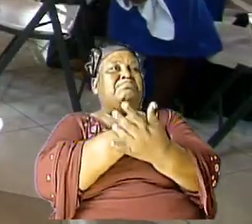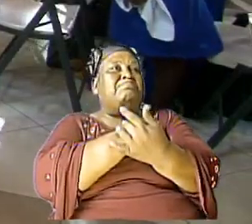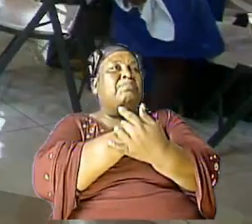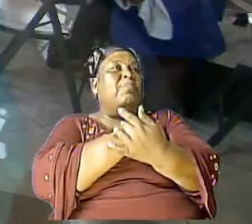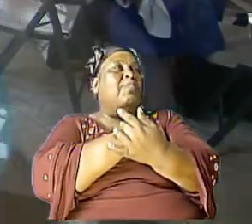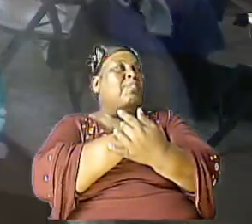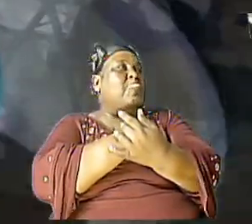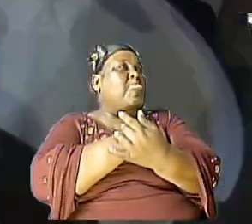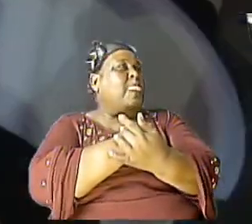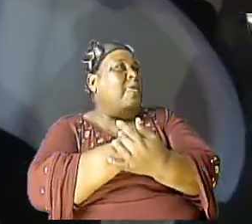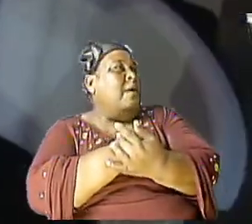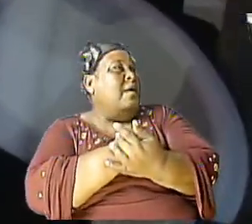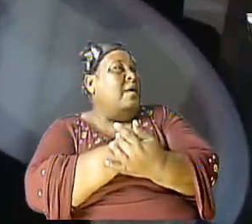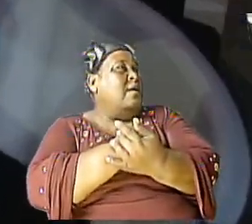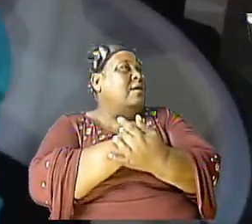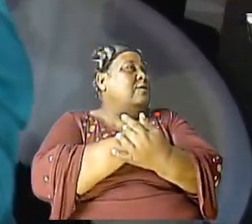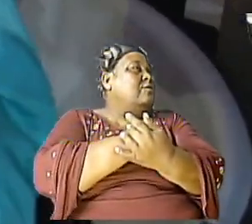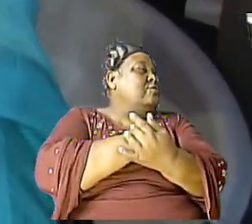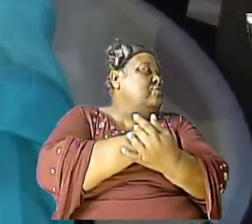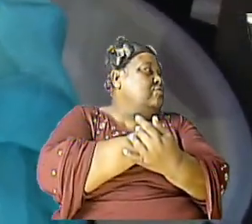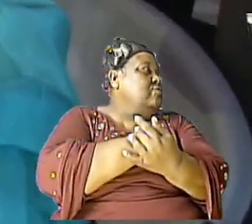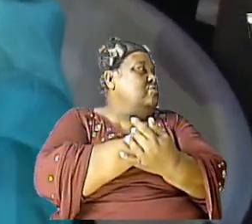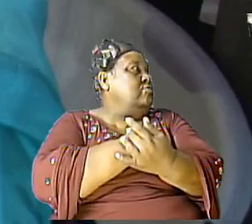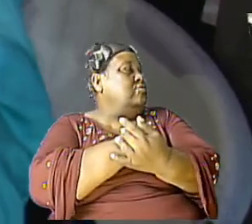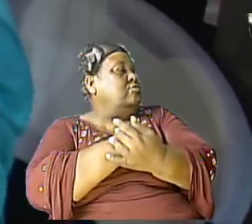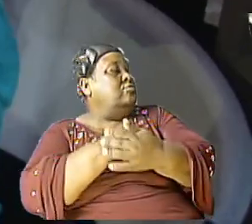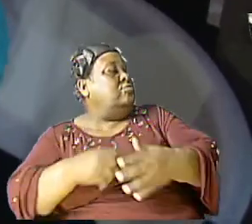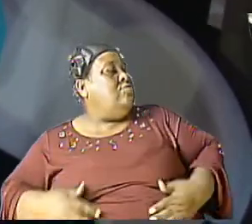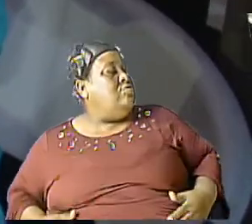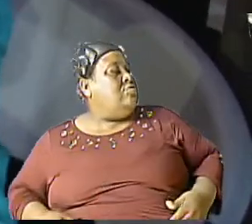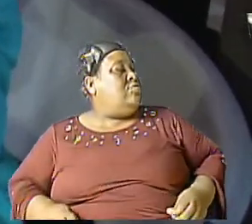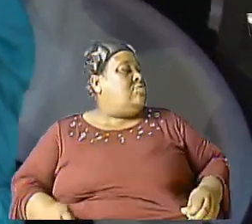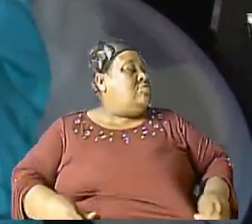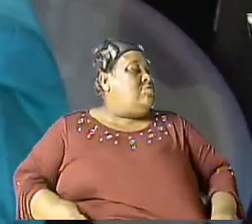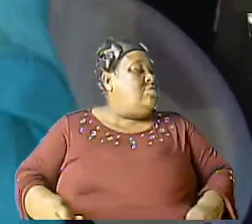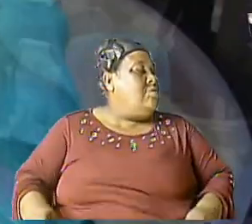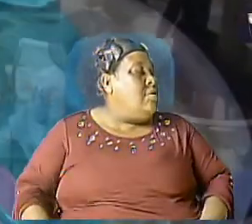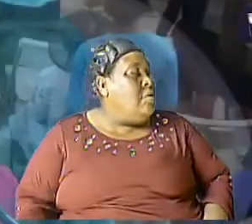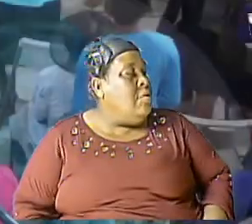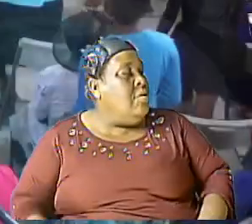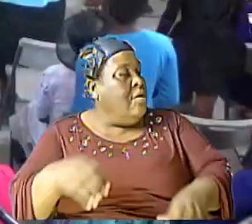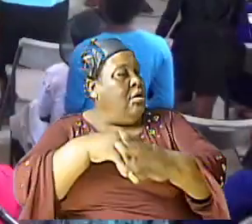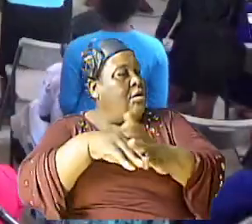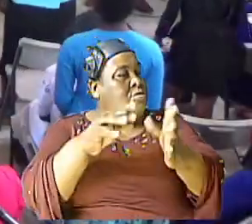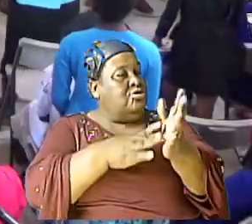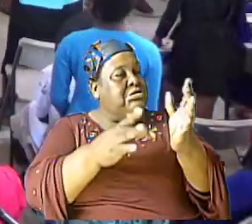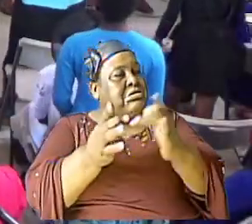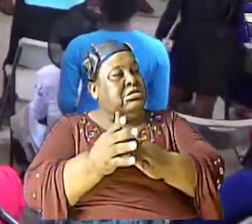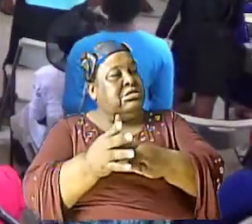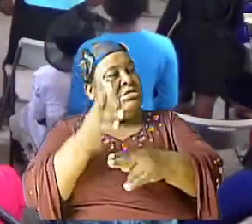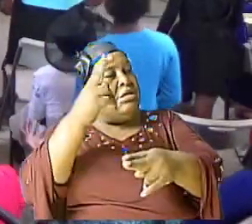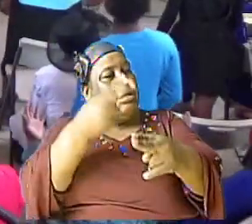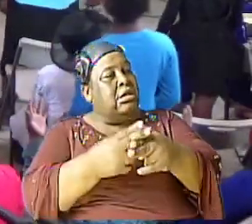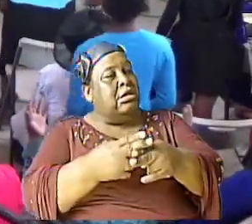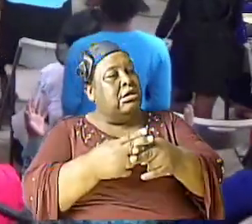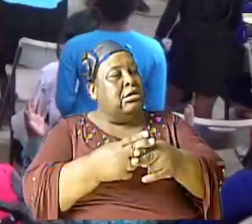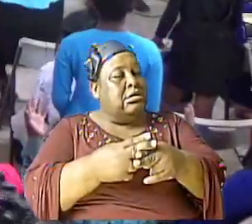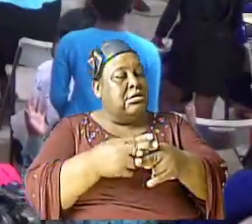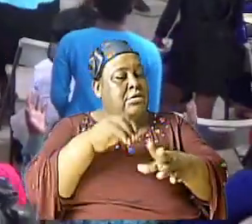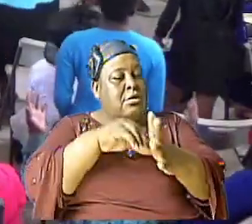own way. Let your will be done. In Jesus' name, oh hallelujah,